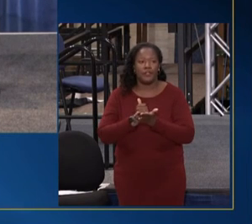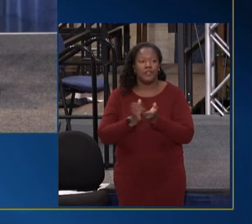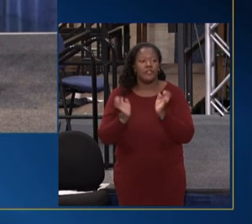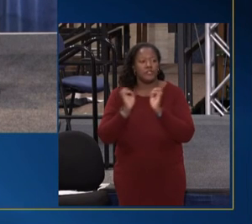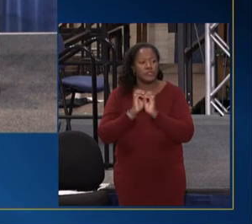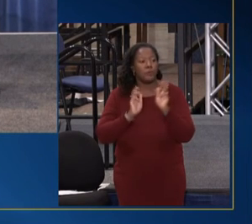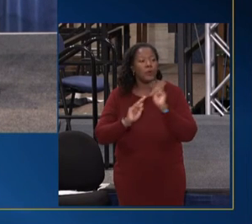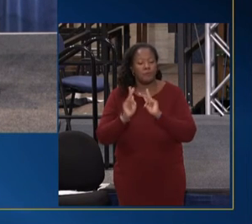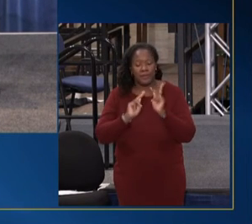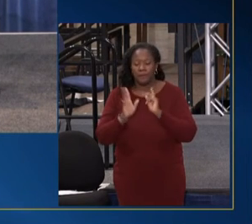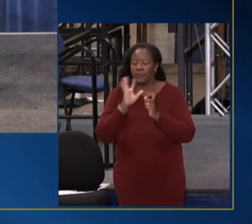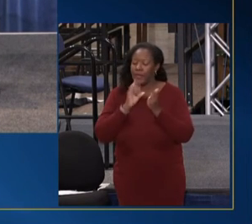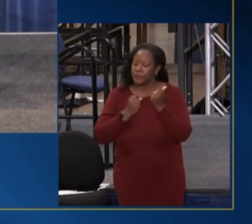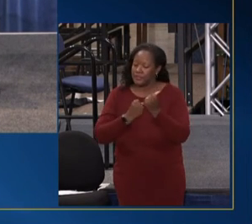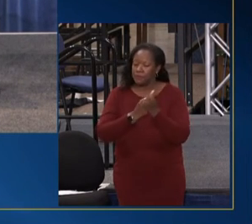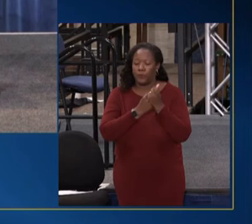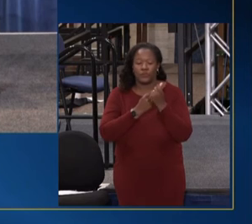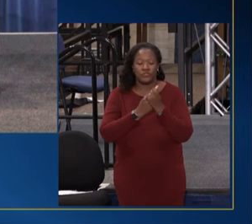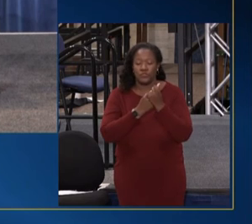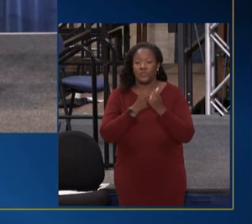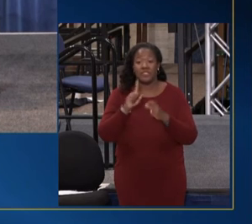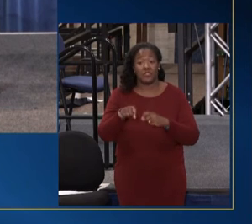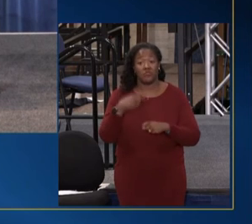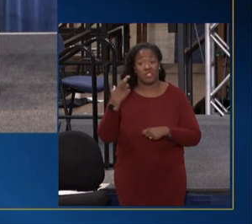there who will stand with you, who will hold you up than you know.